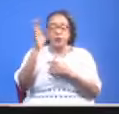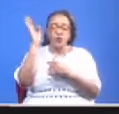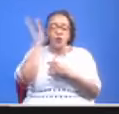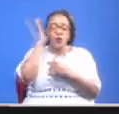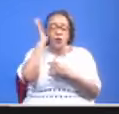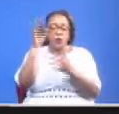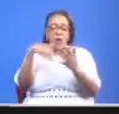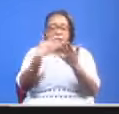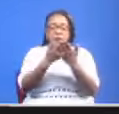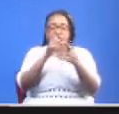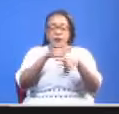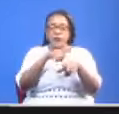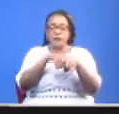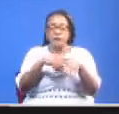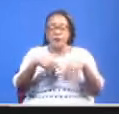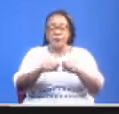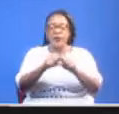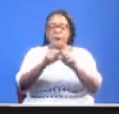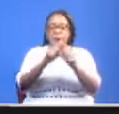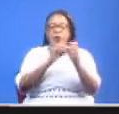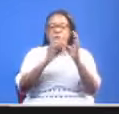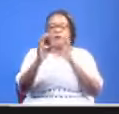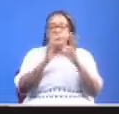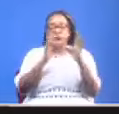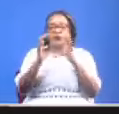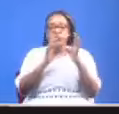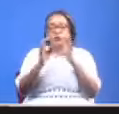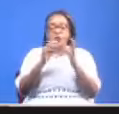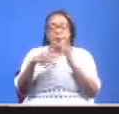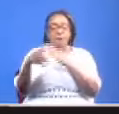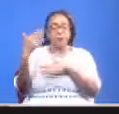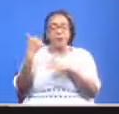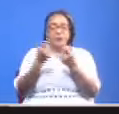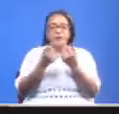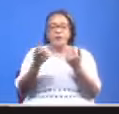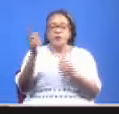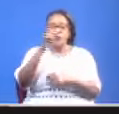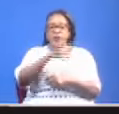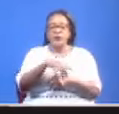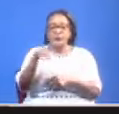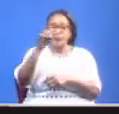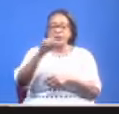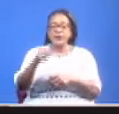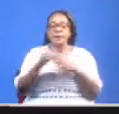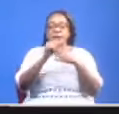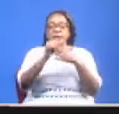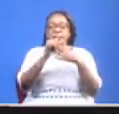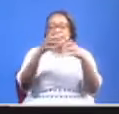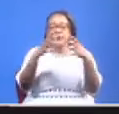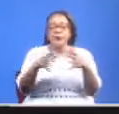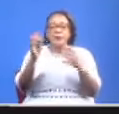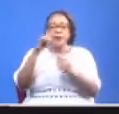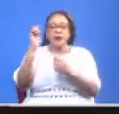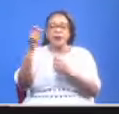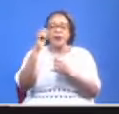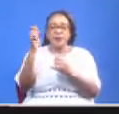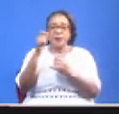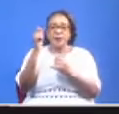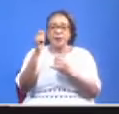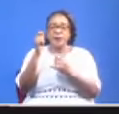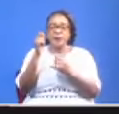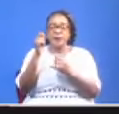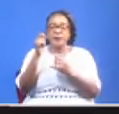time to pick up this conversation. In this past few days, PS Ngeno has been leading the team Kenya in the absence of